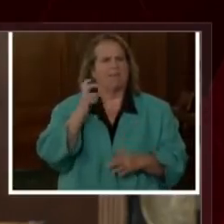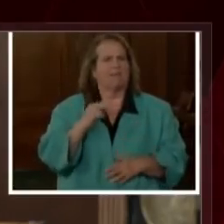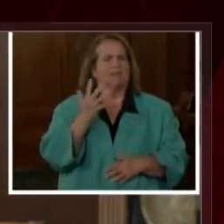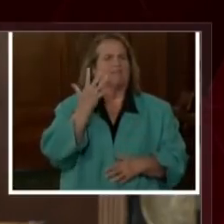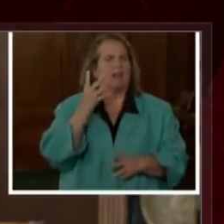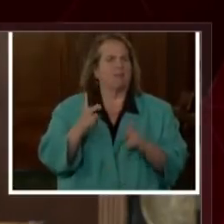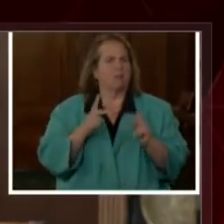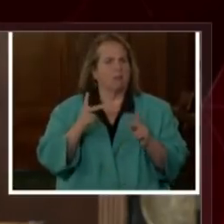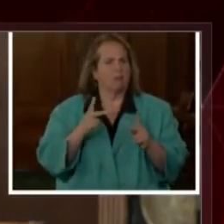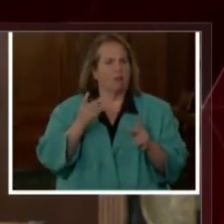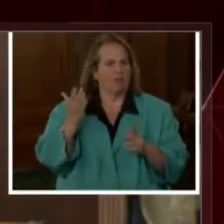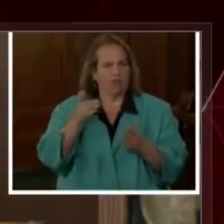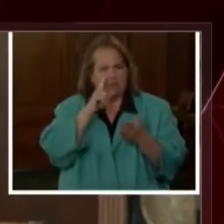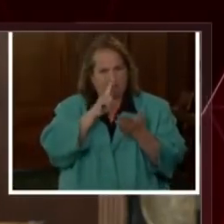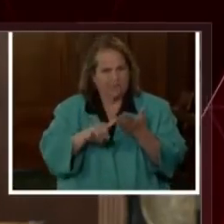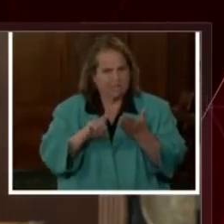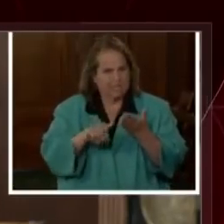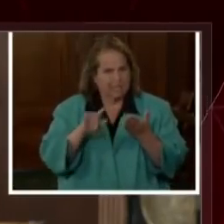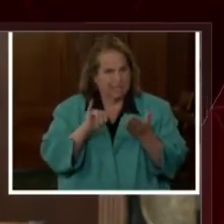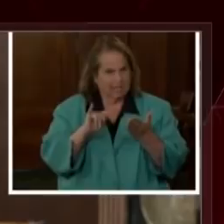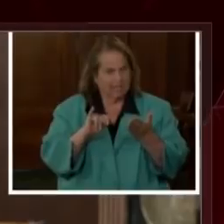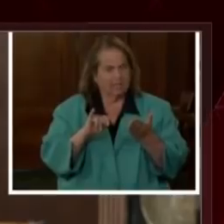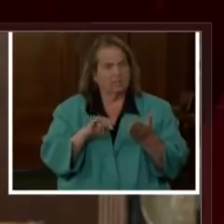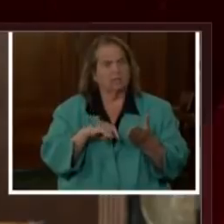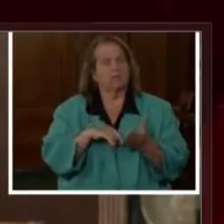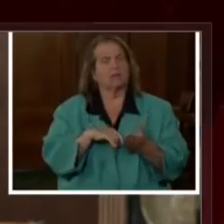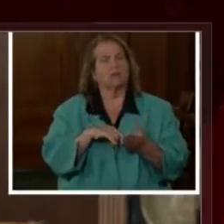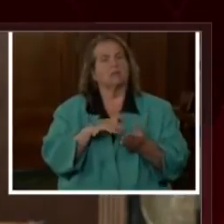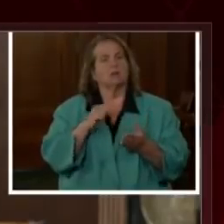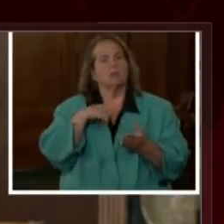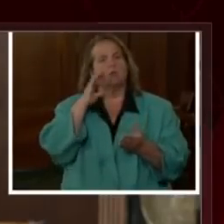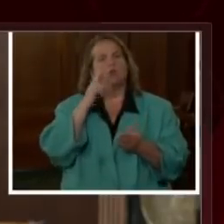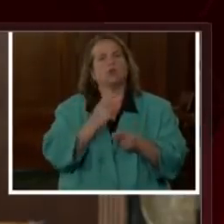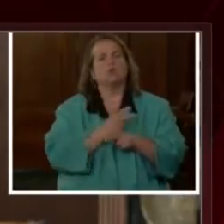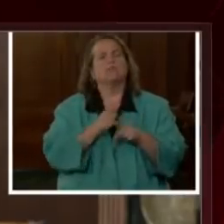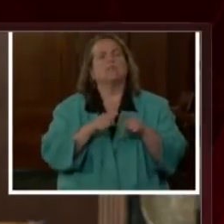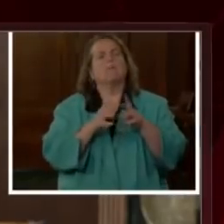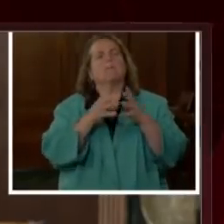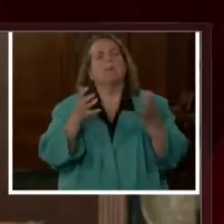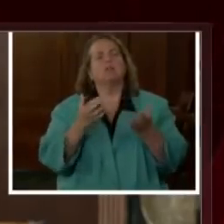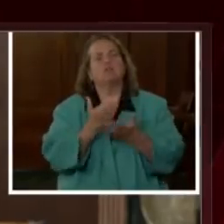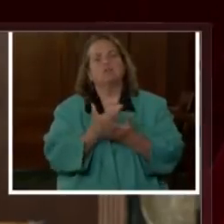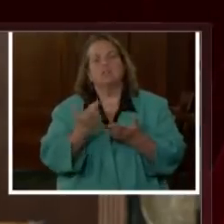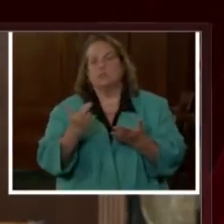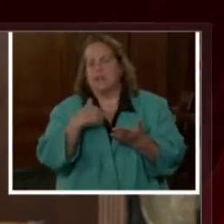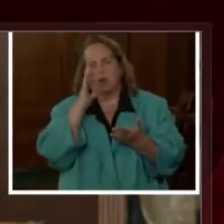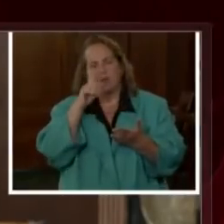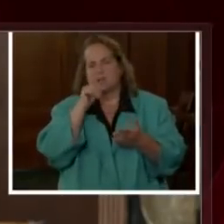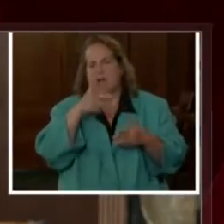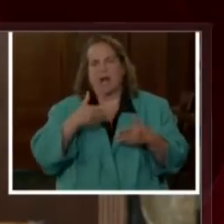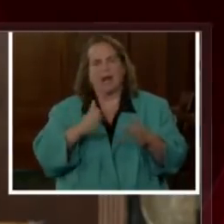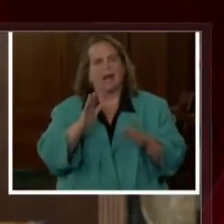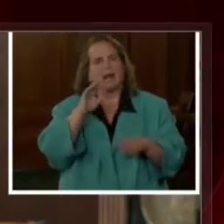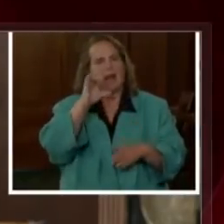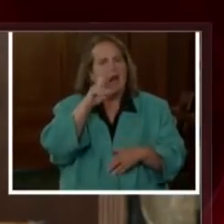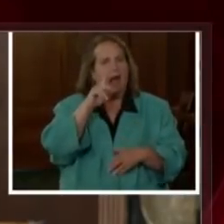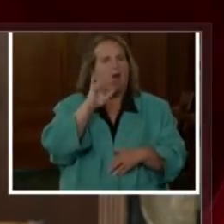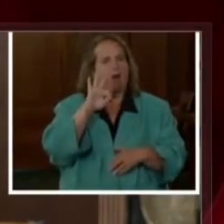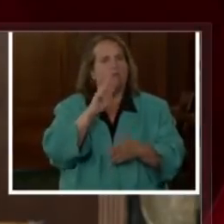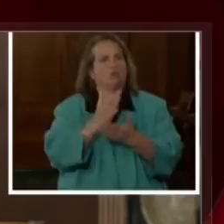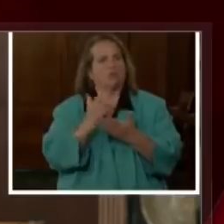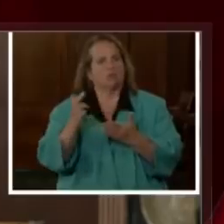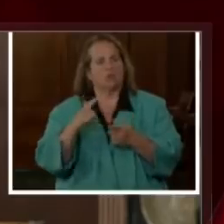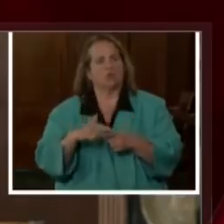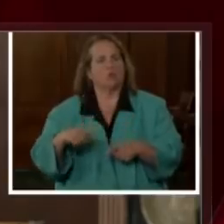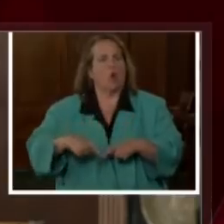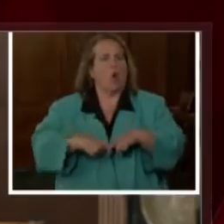five by the end, though I'll need to confirm that. But we're going to use significant resources, and I'm not going to let a lack of resources hold